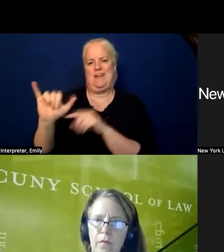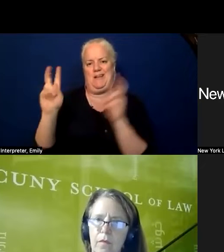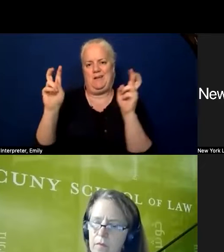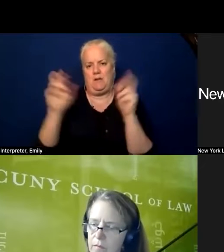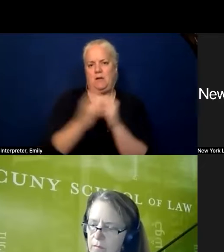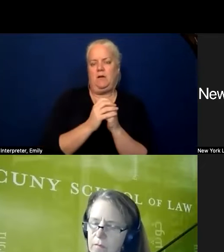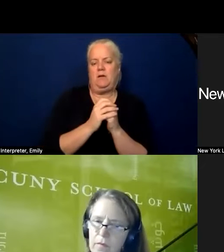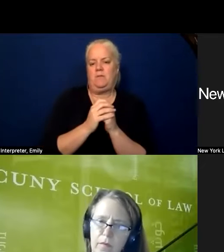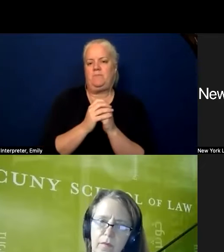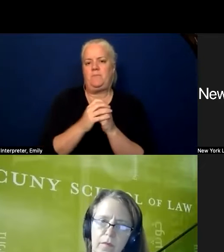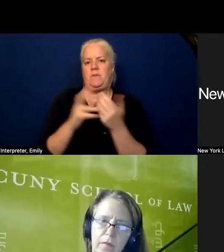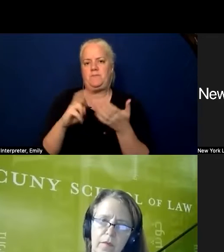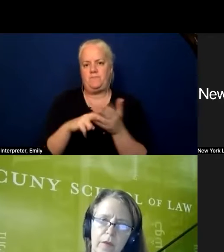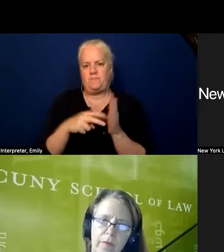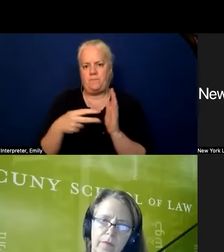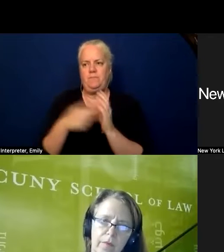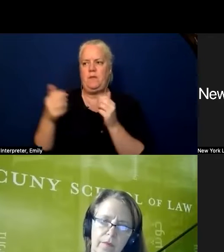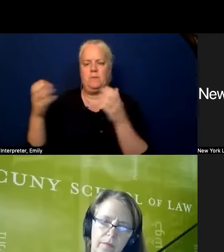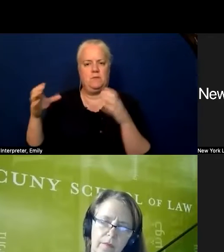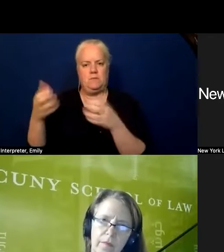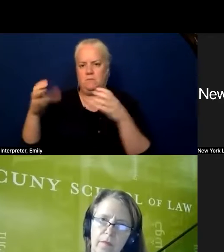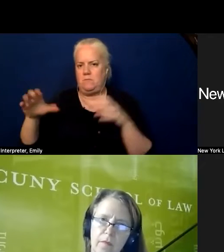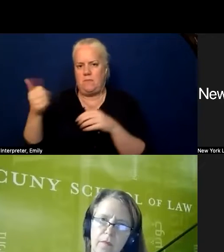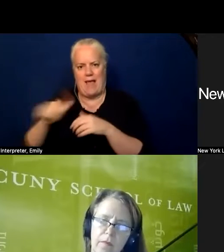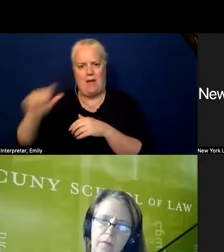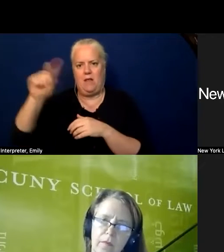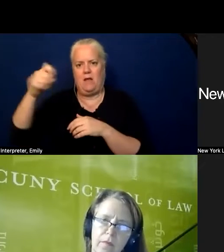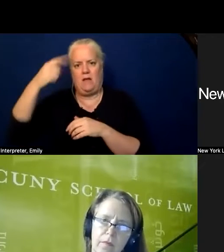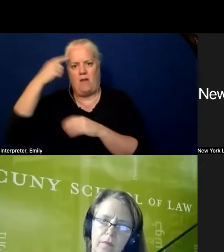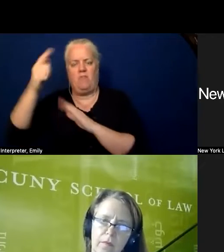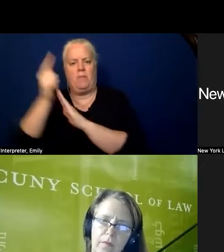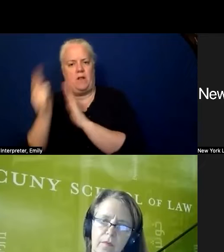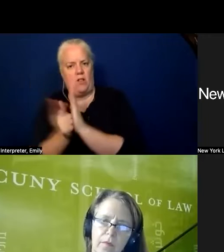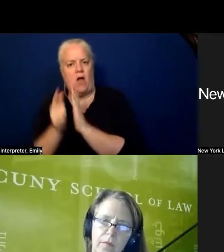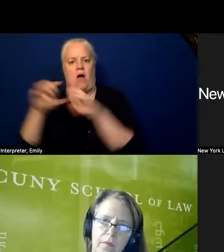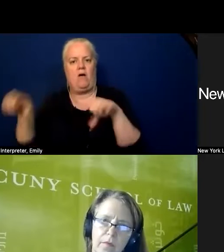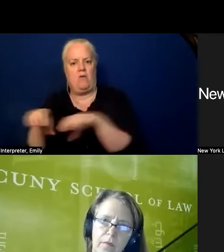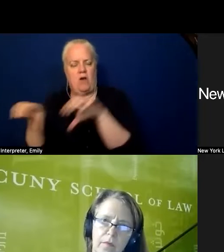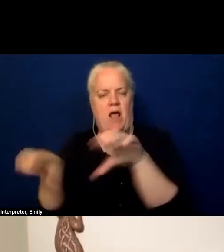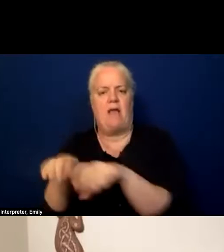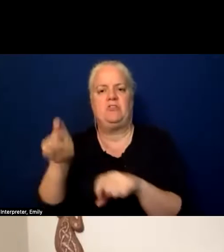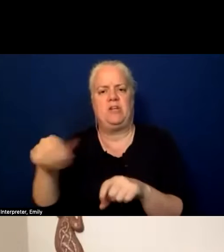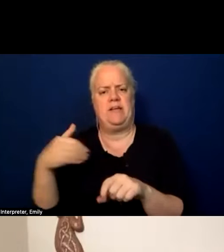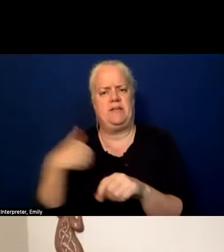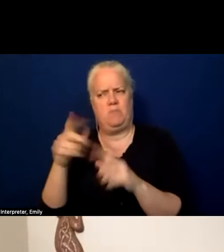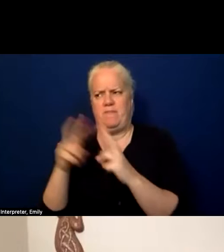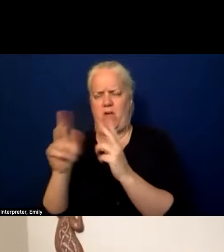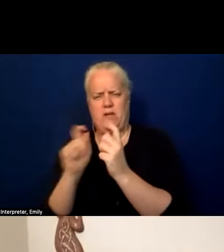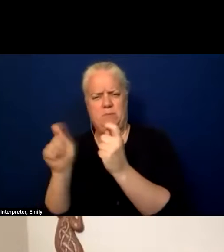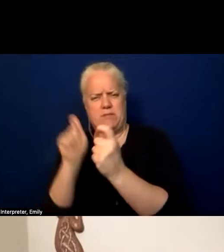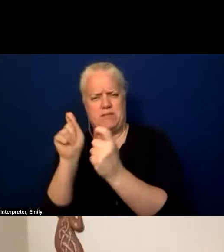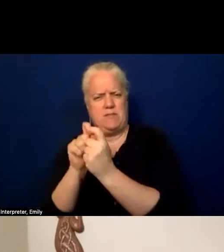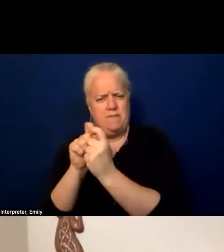basically law or action would need to be narrowly tailored and serve a compelling state interest. And